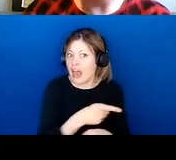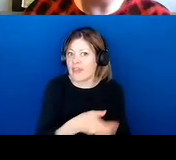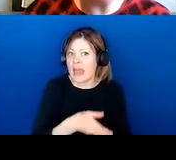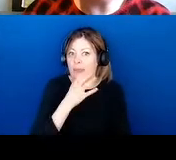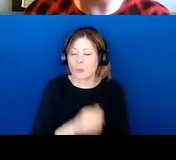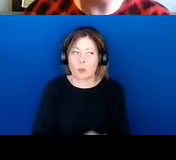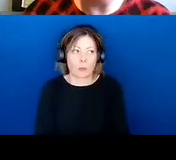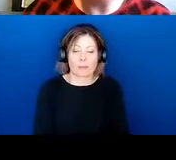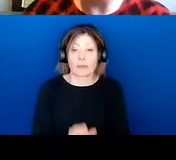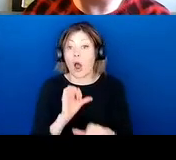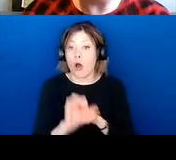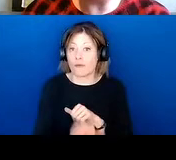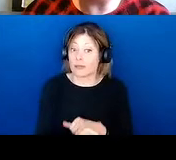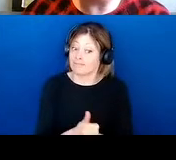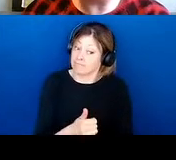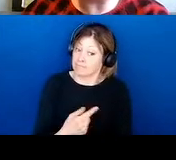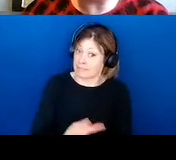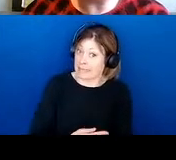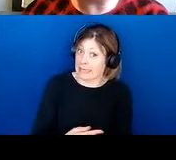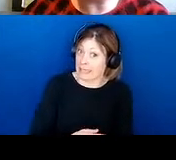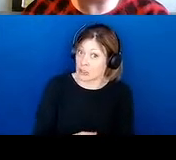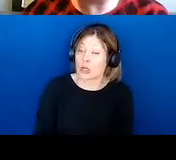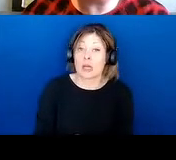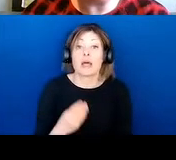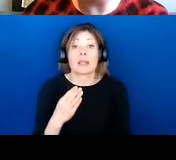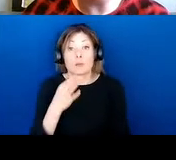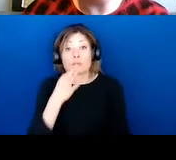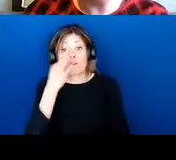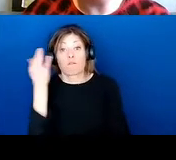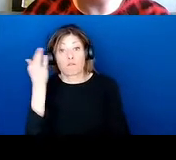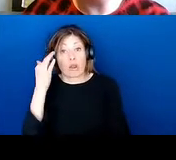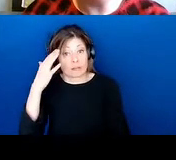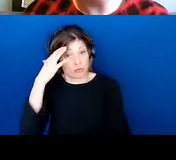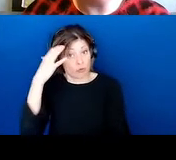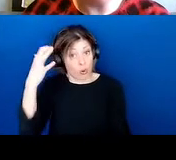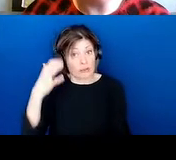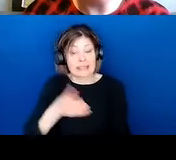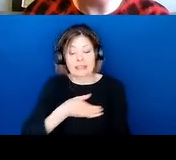One French ambassador was convinced he was drinking champagne.